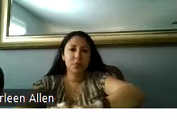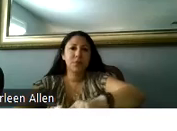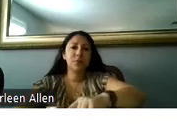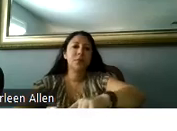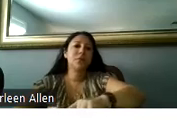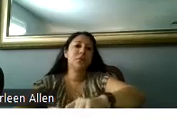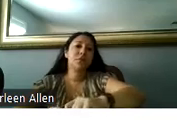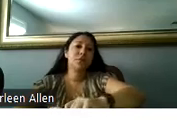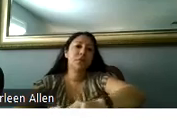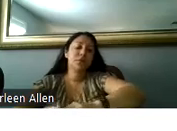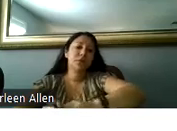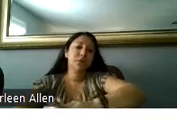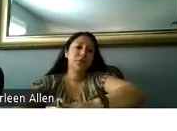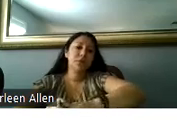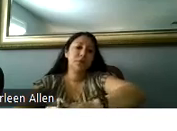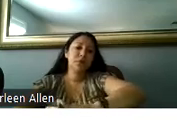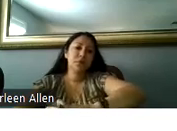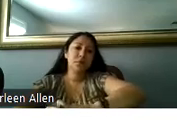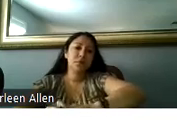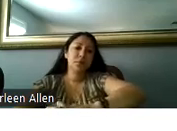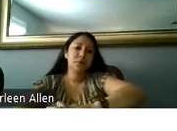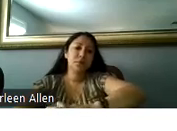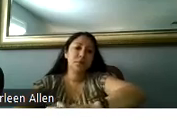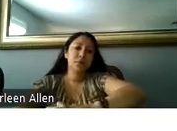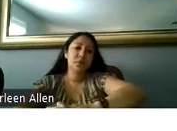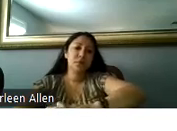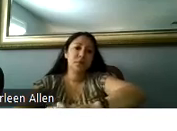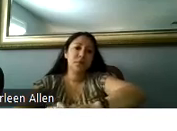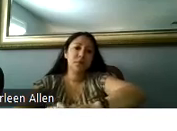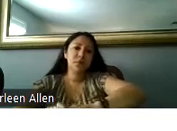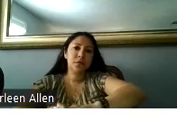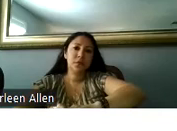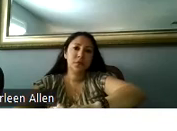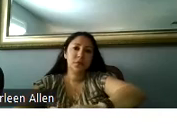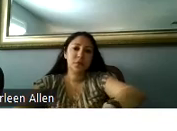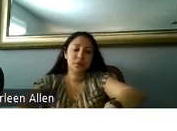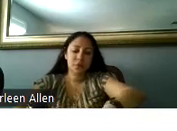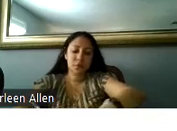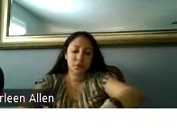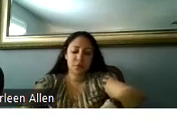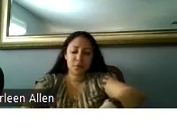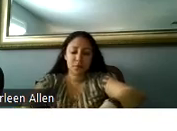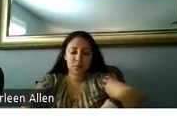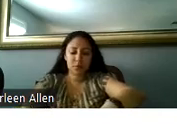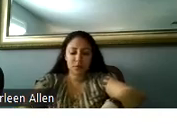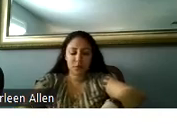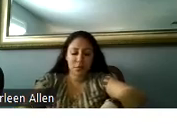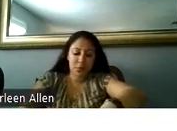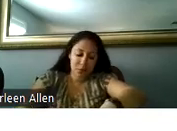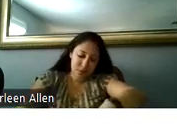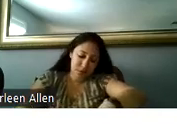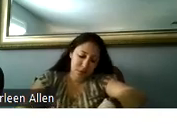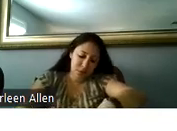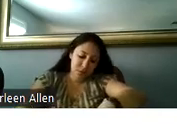So now we have sexual orientation. Sexual orientation refers to an individual's enduring pattern of emotional, sexual, and